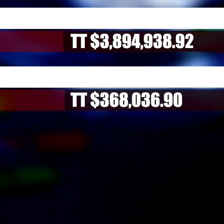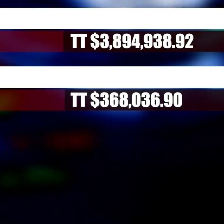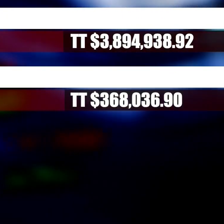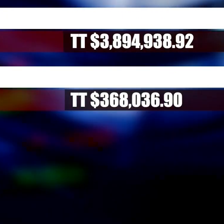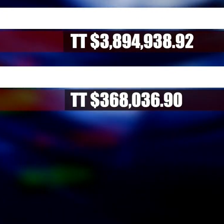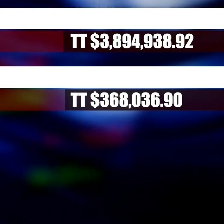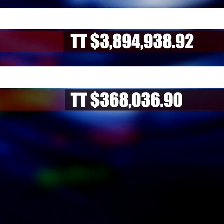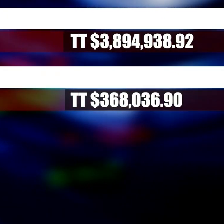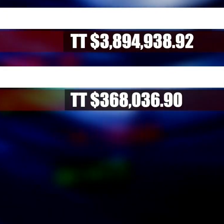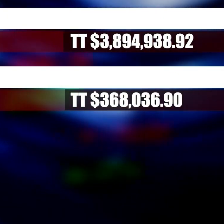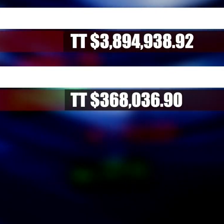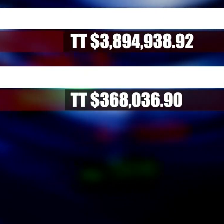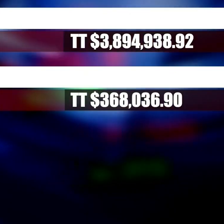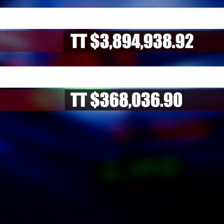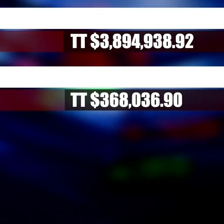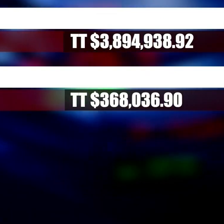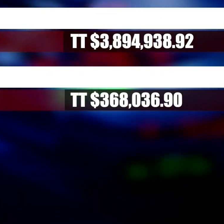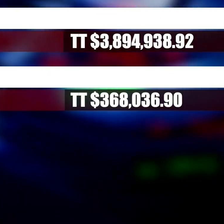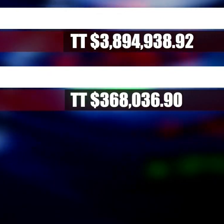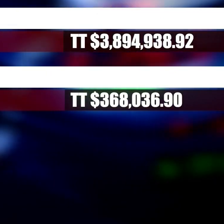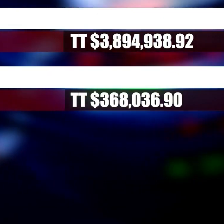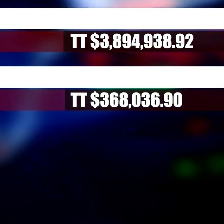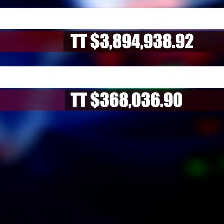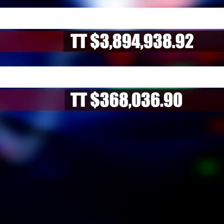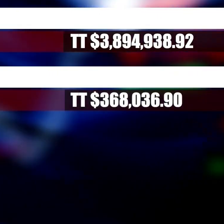Limited was the volume leader, with